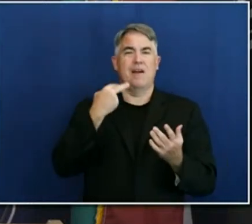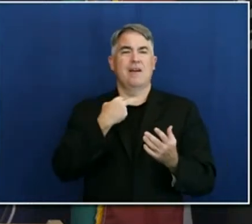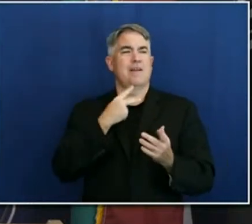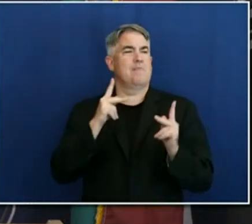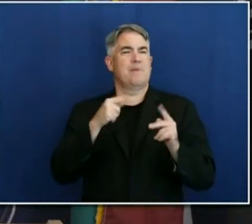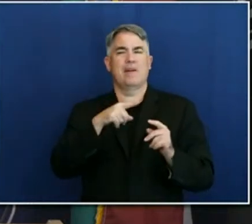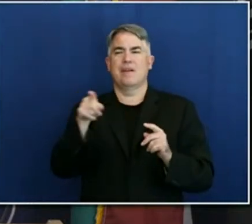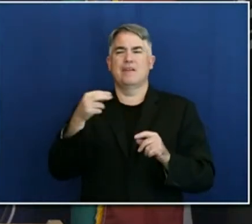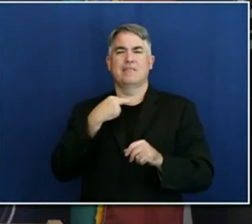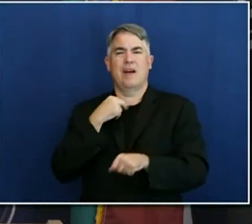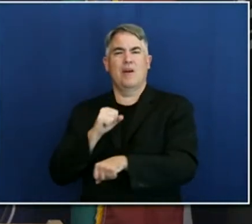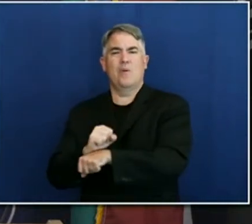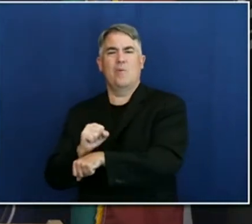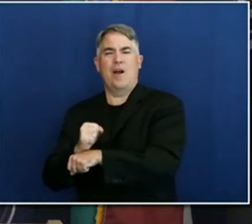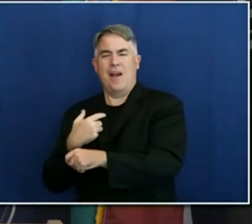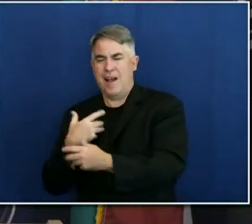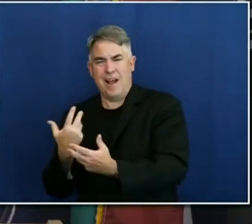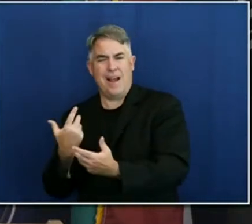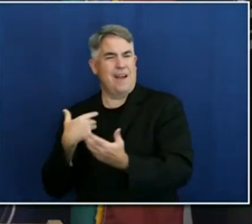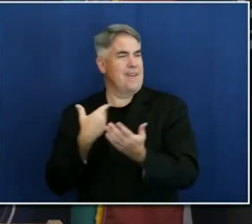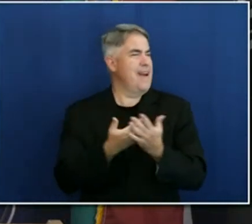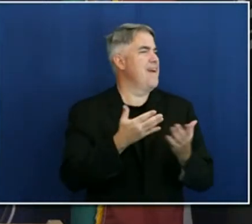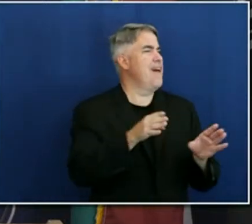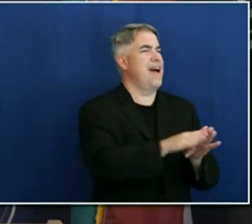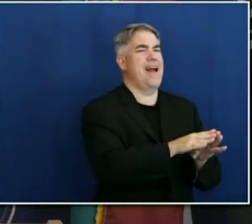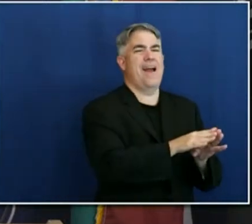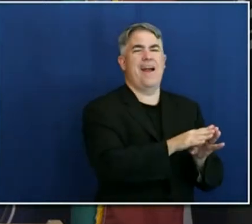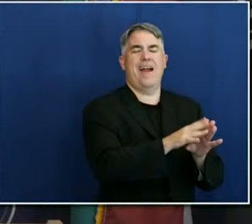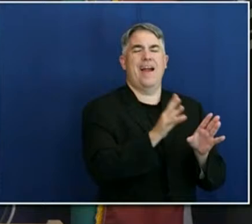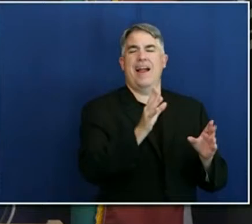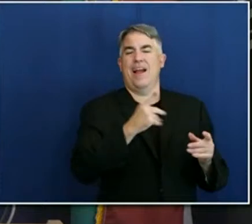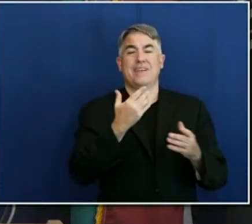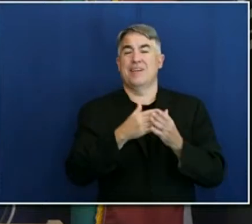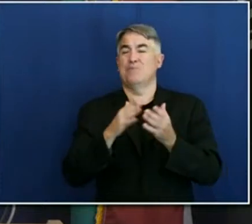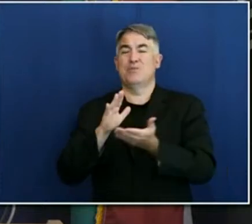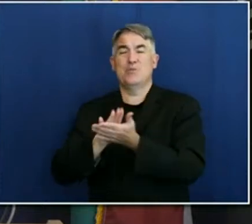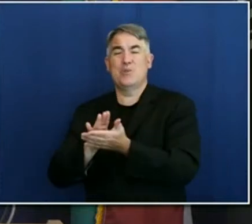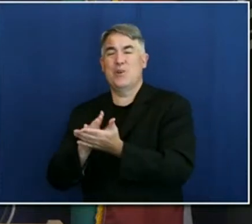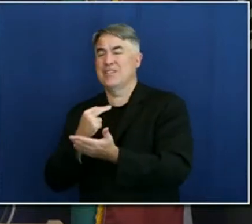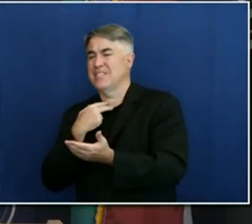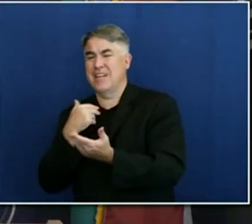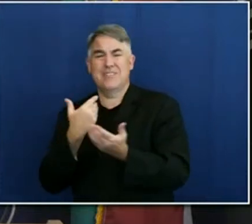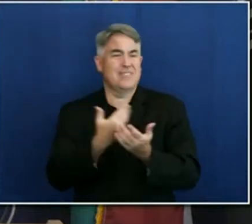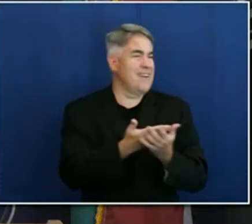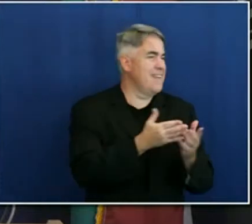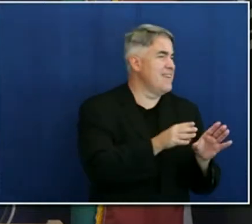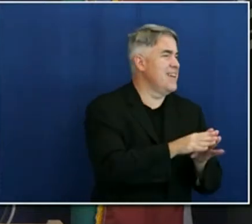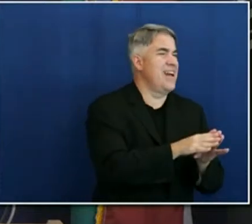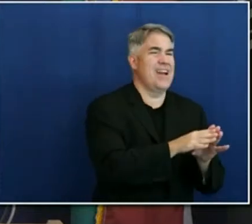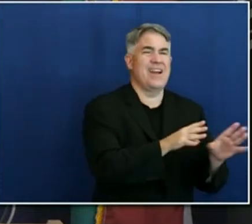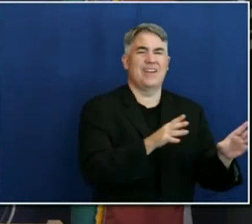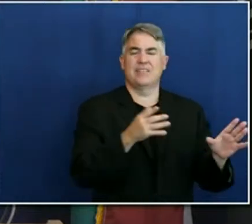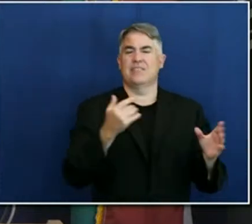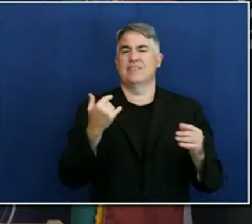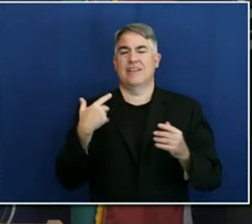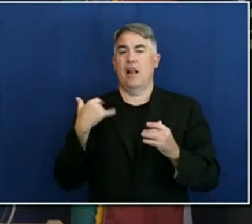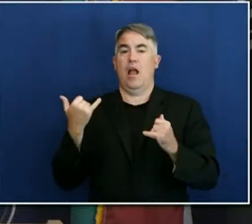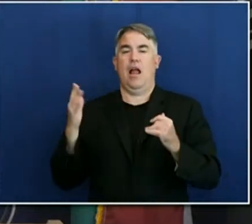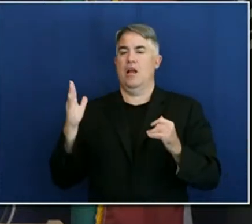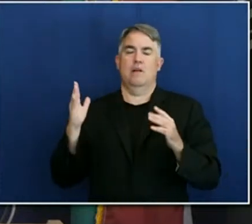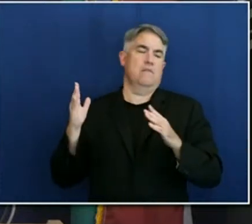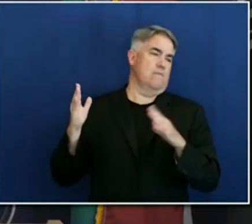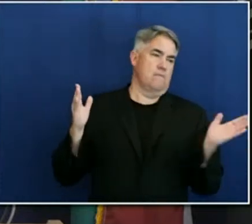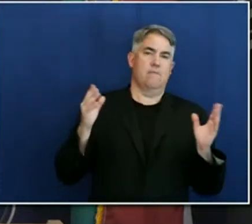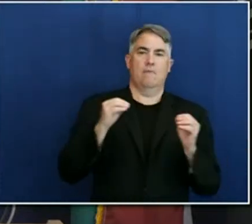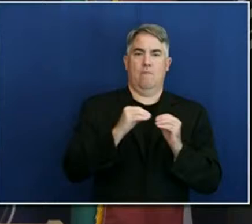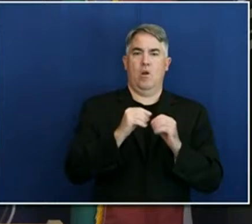other obligations. And so within a week, several of our sites will expand the hours of operation until 8 p.m. And we will